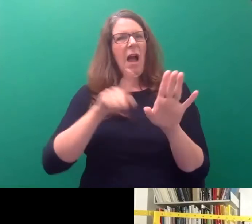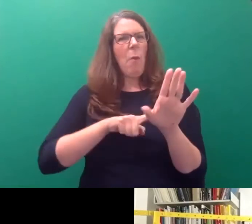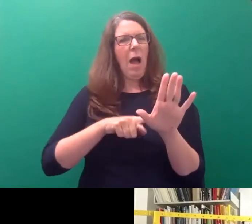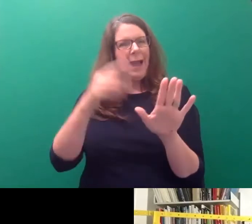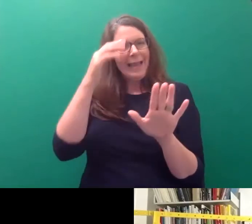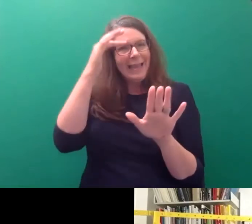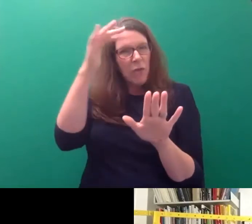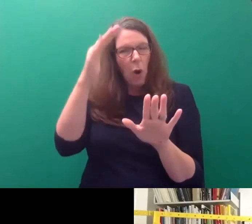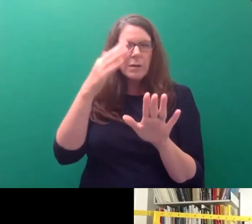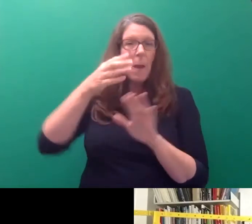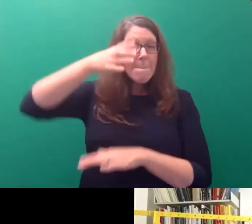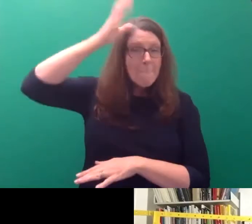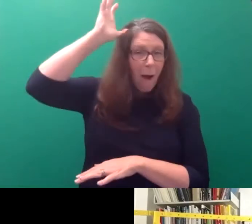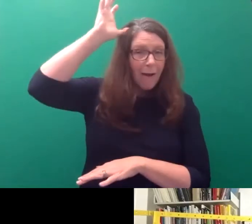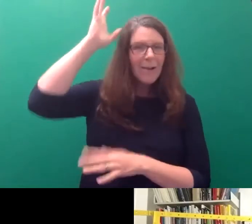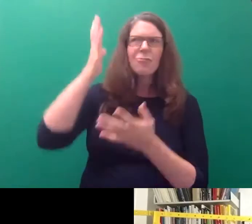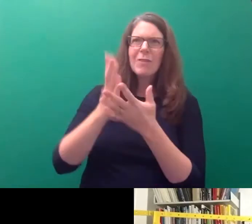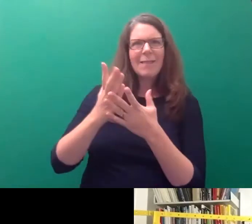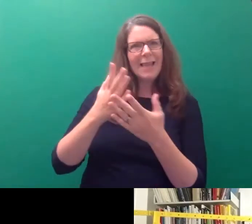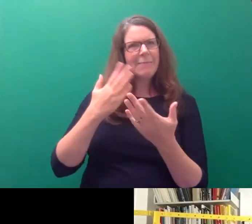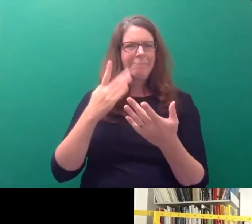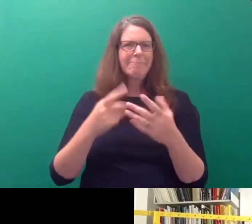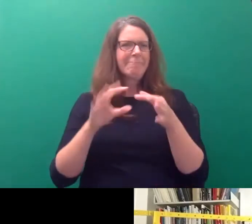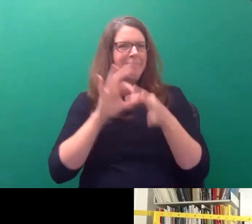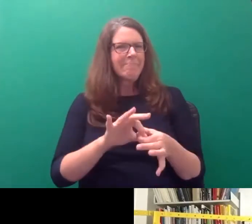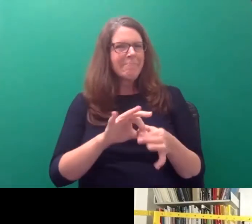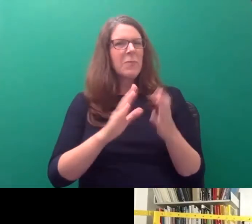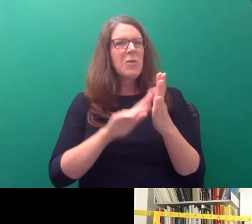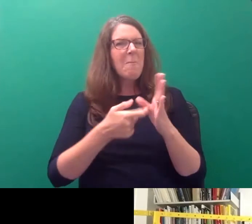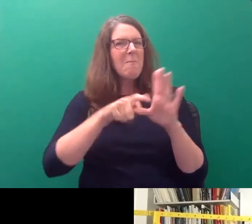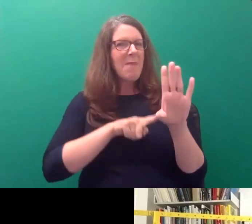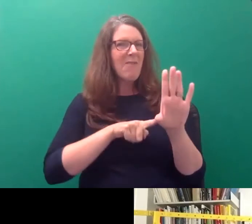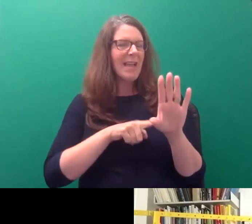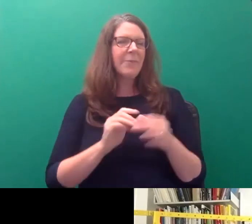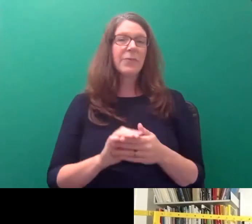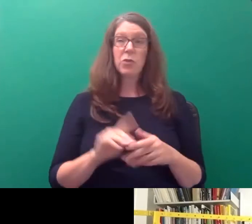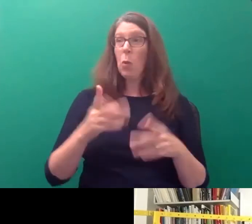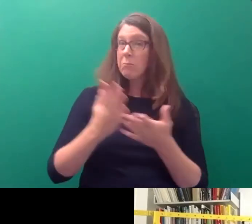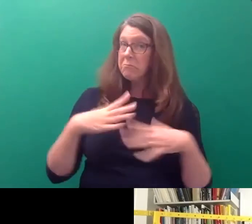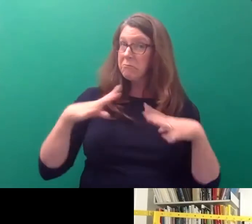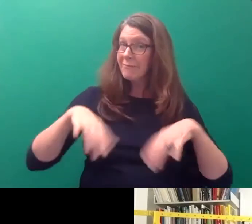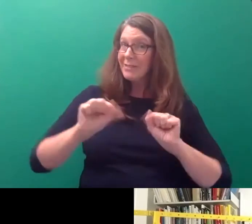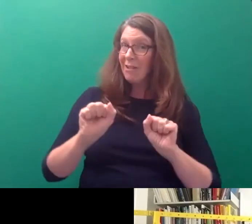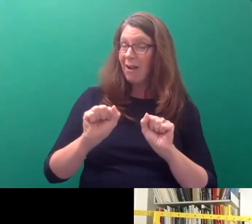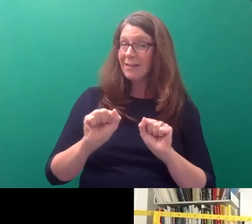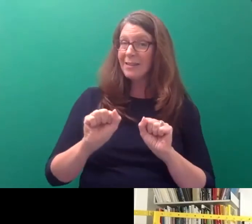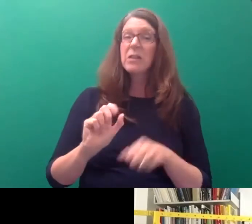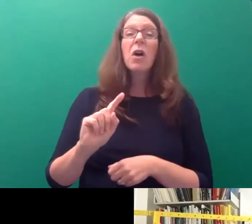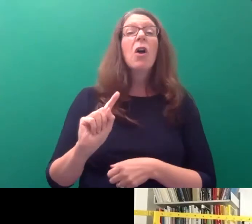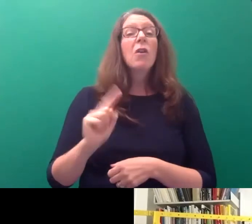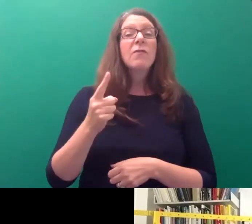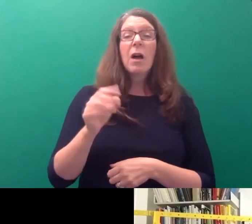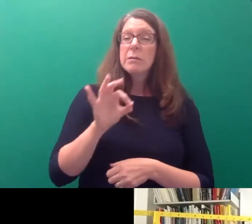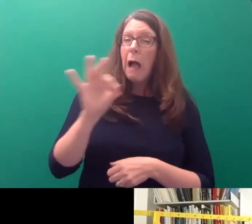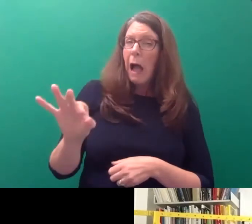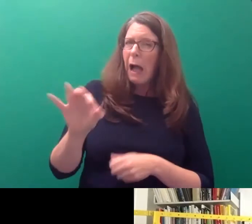launch in. So that's what I hope we will cover. So there's a lot to talk about. But first, I'm going to ask you, April,